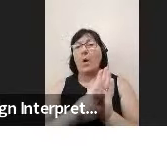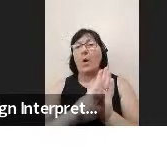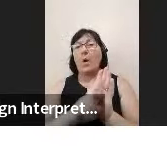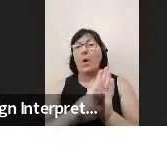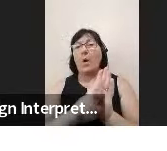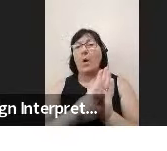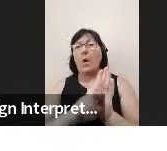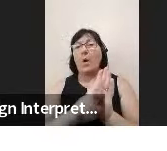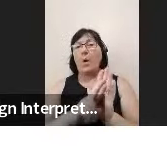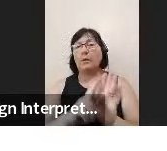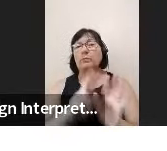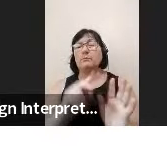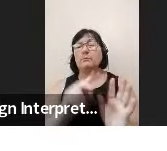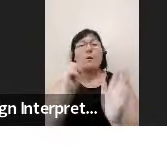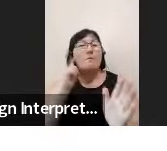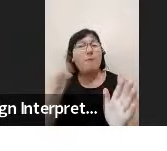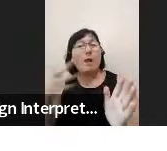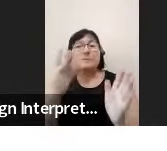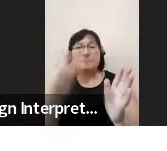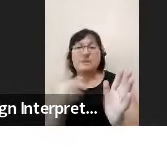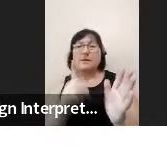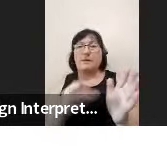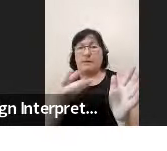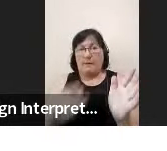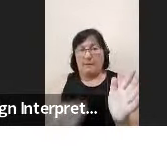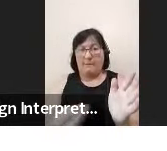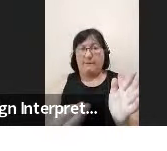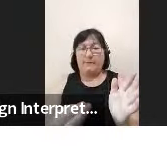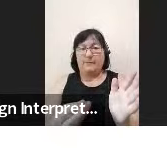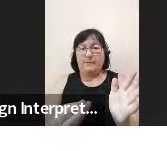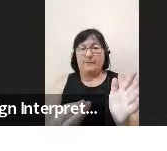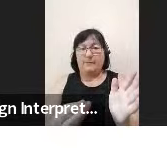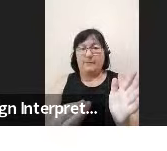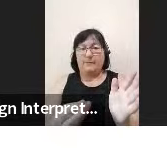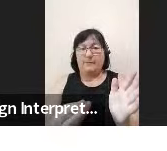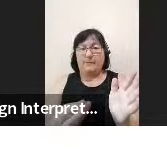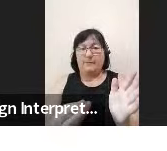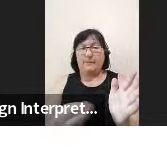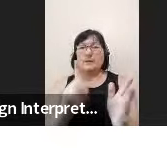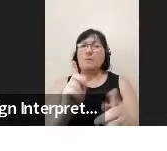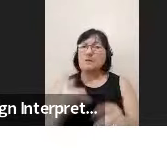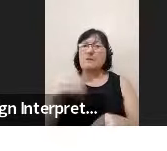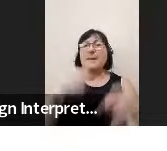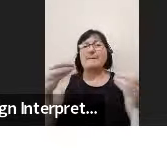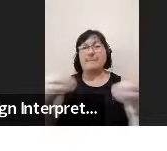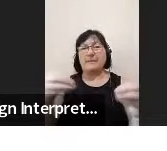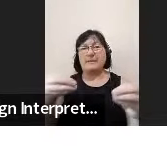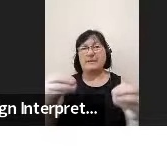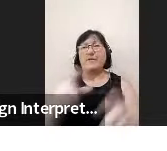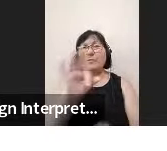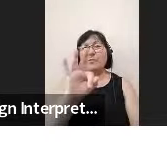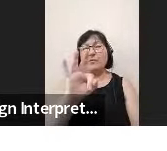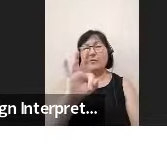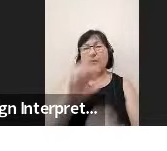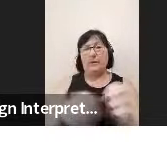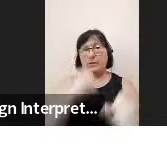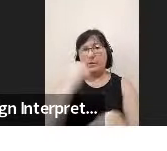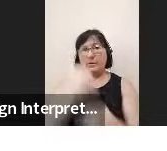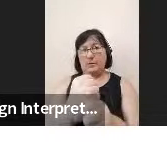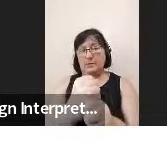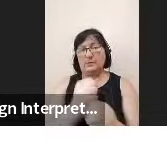also, it is key that you should have been in business at least for 3 years. And you must be